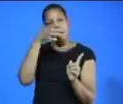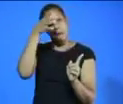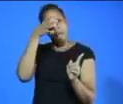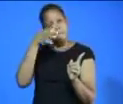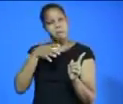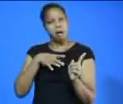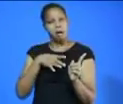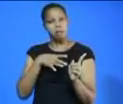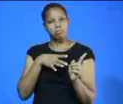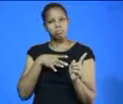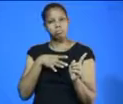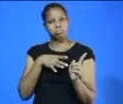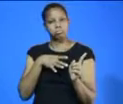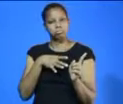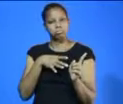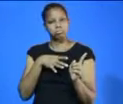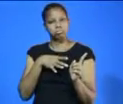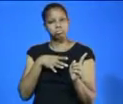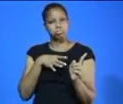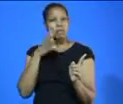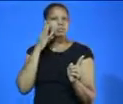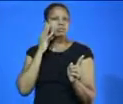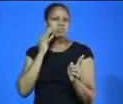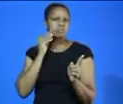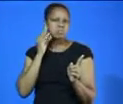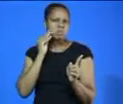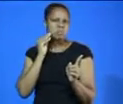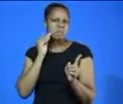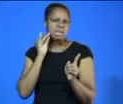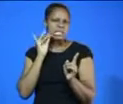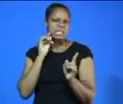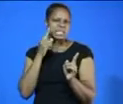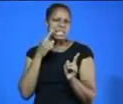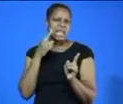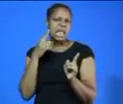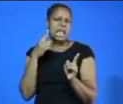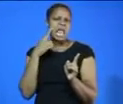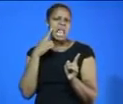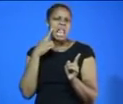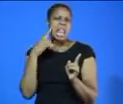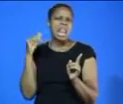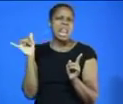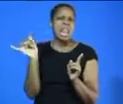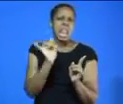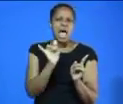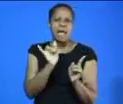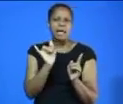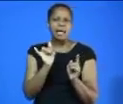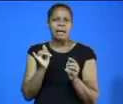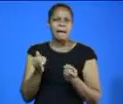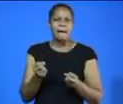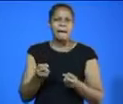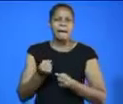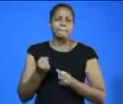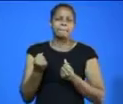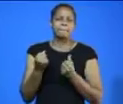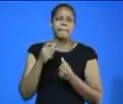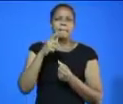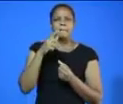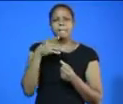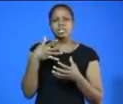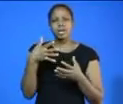subject to like passions as we are. And he prayed